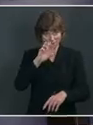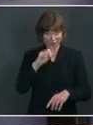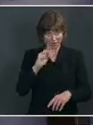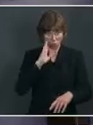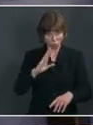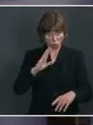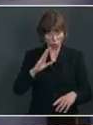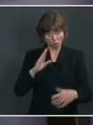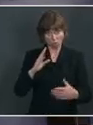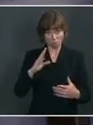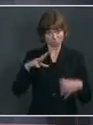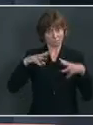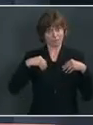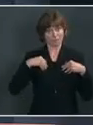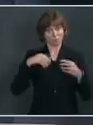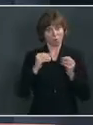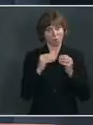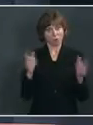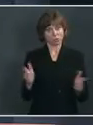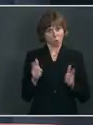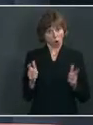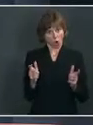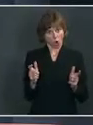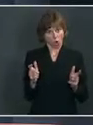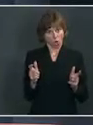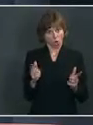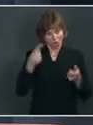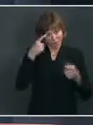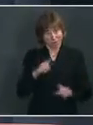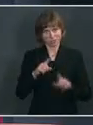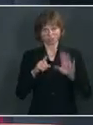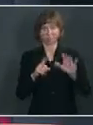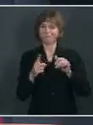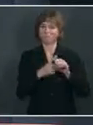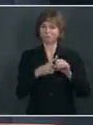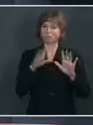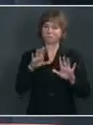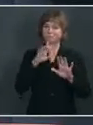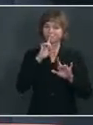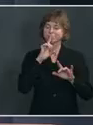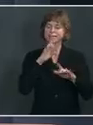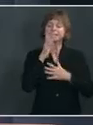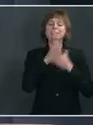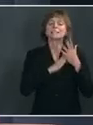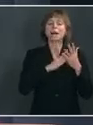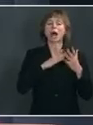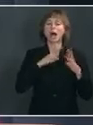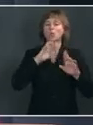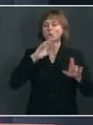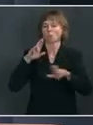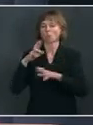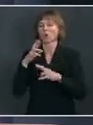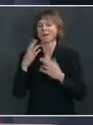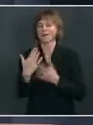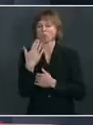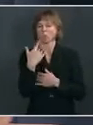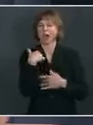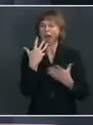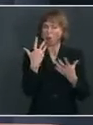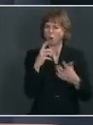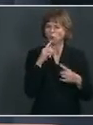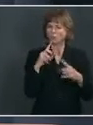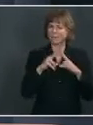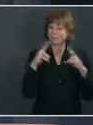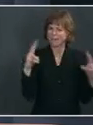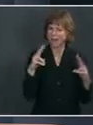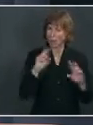package? Well, first, and you didn't ask me this, but since there was some reporting this morning, I just want to take the opportunity to be crystal